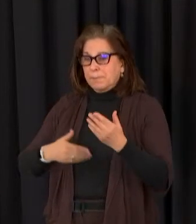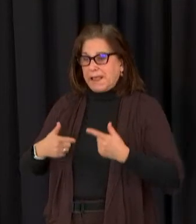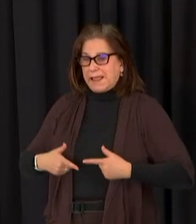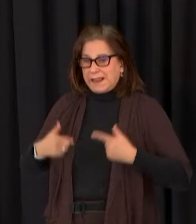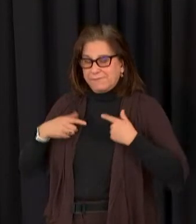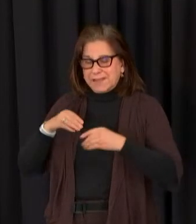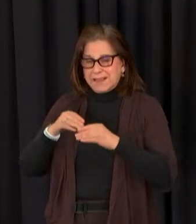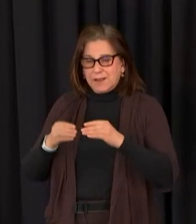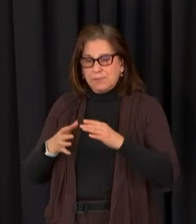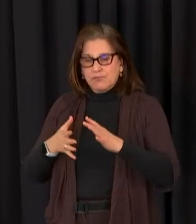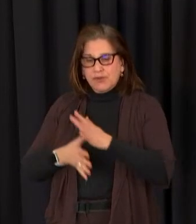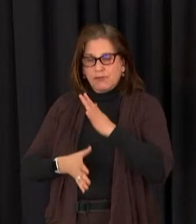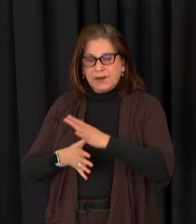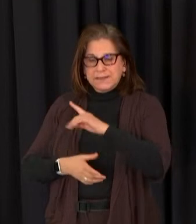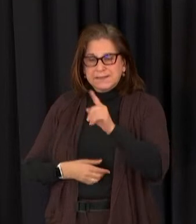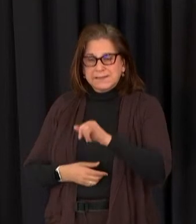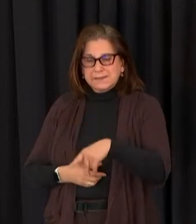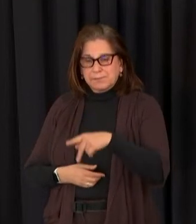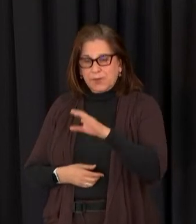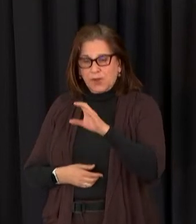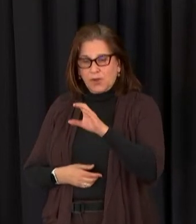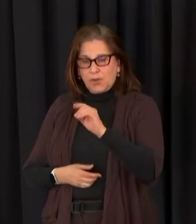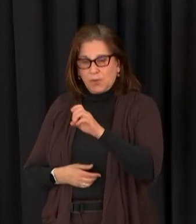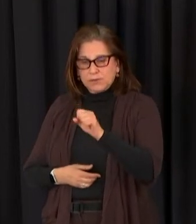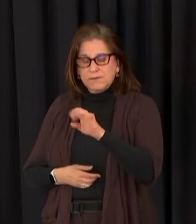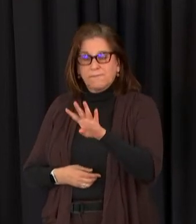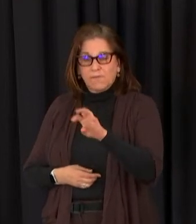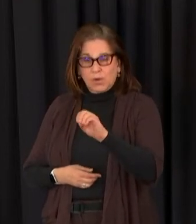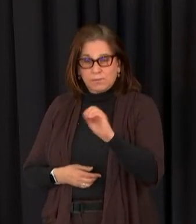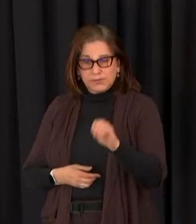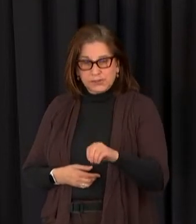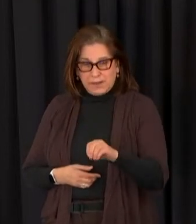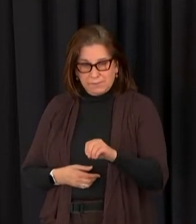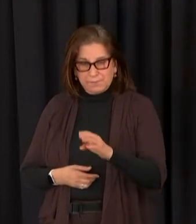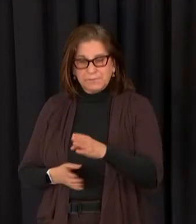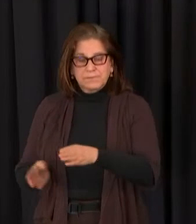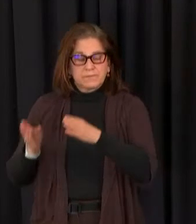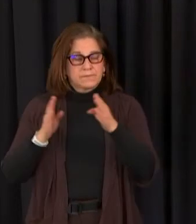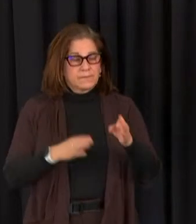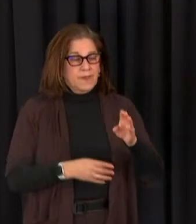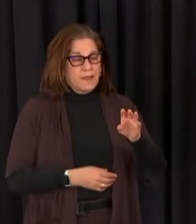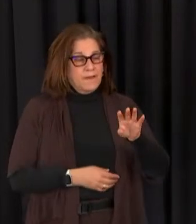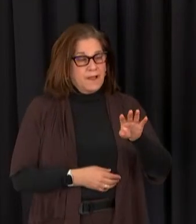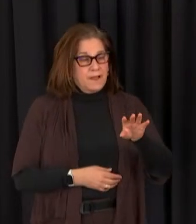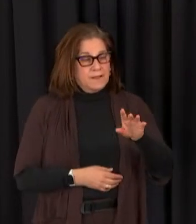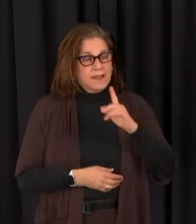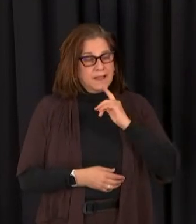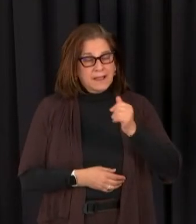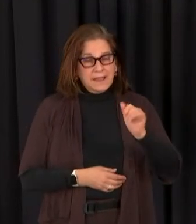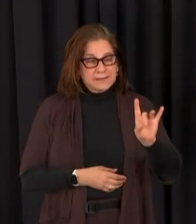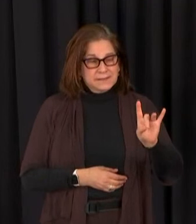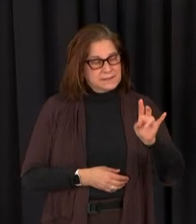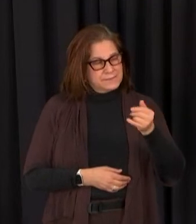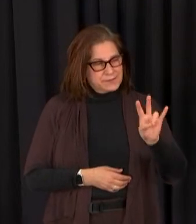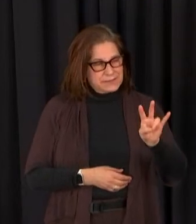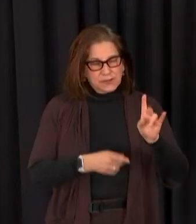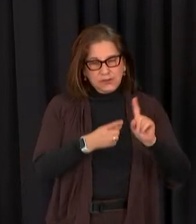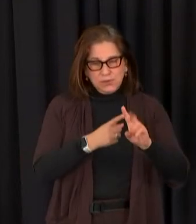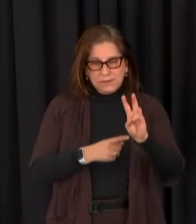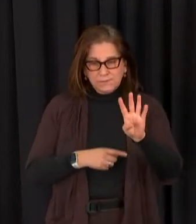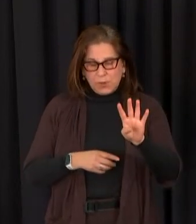will go to DC residents who are 18 years old to 64 years old with qualifying